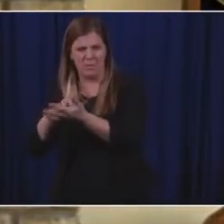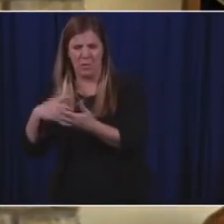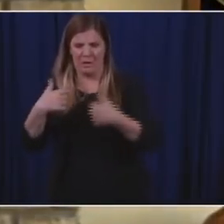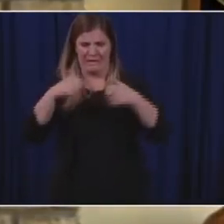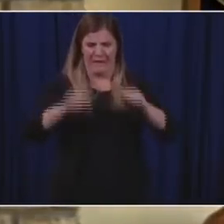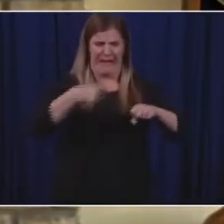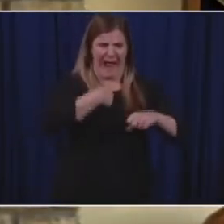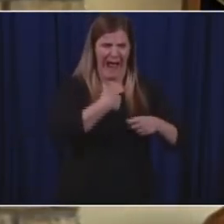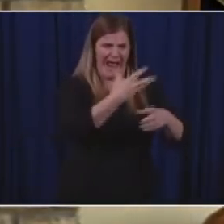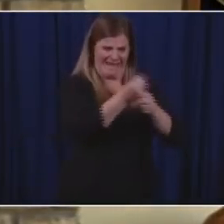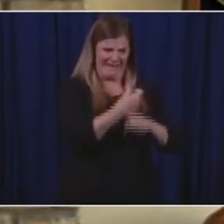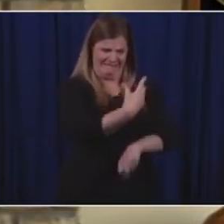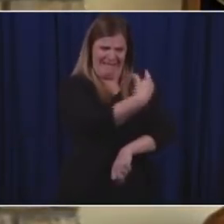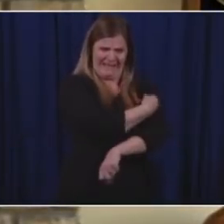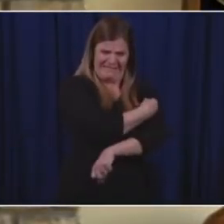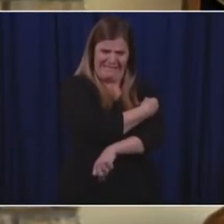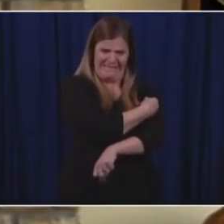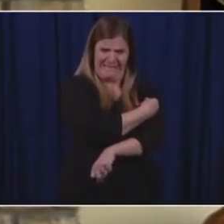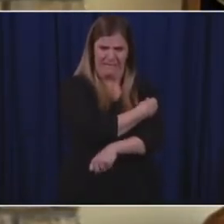like that.